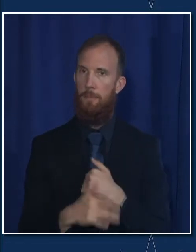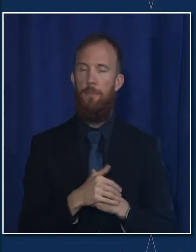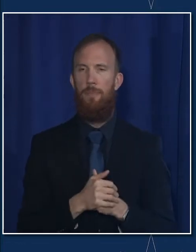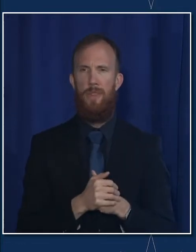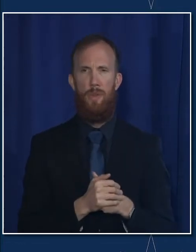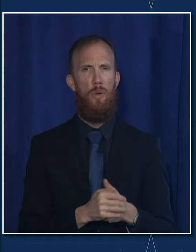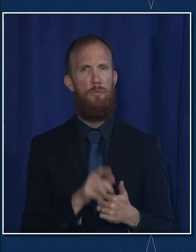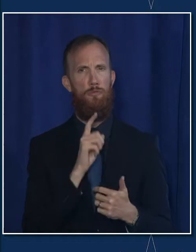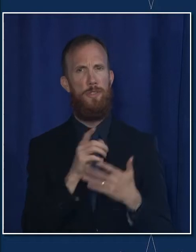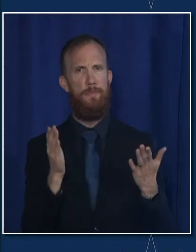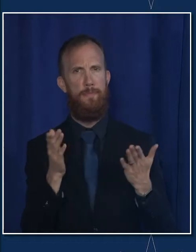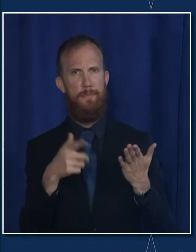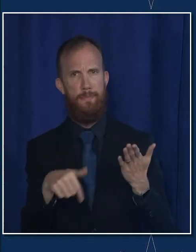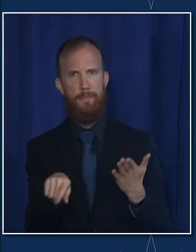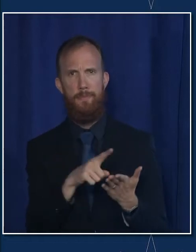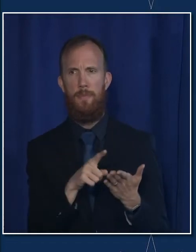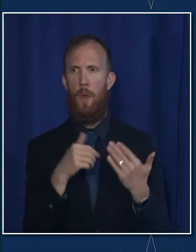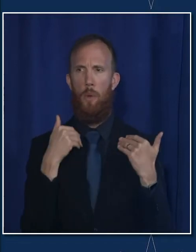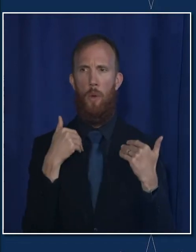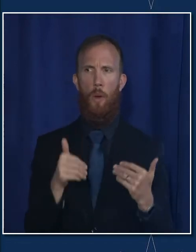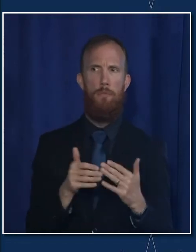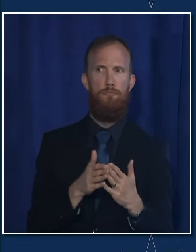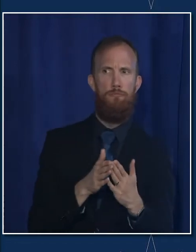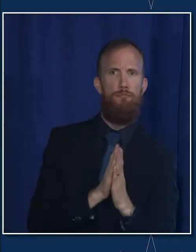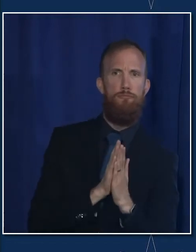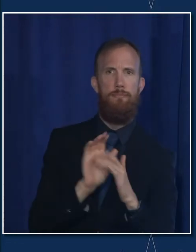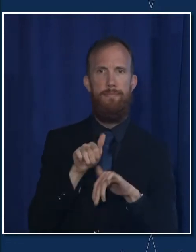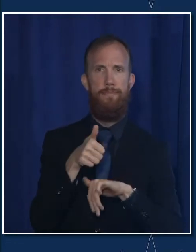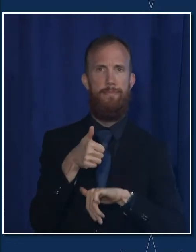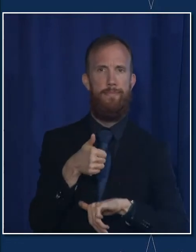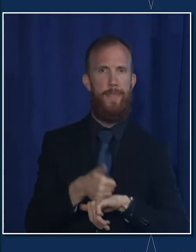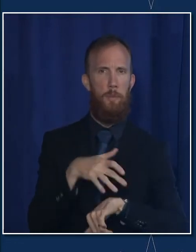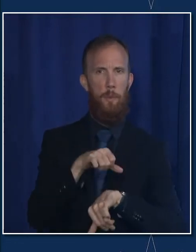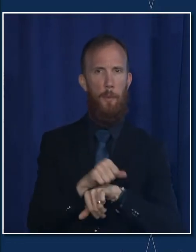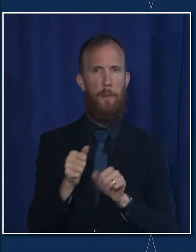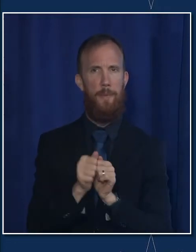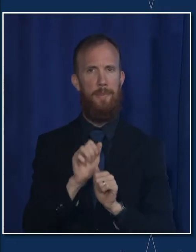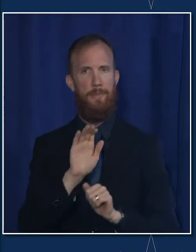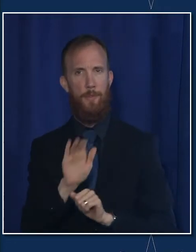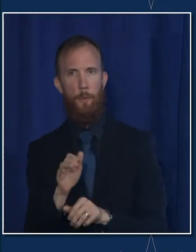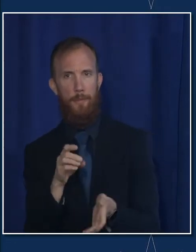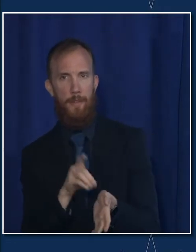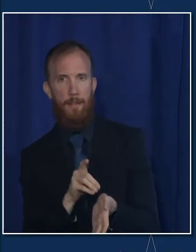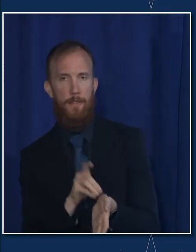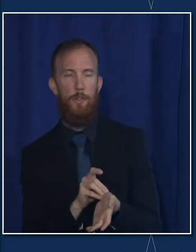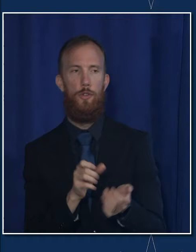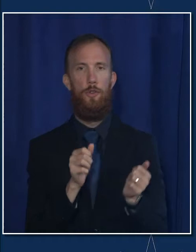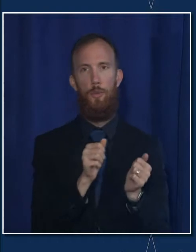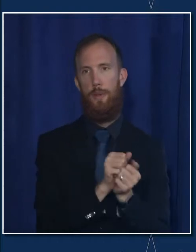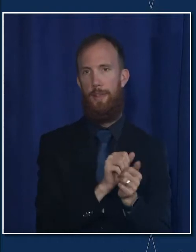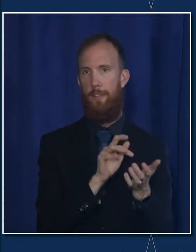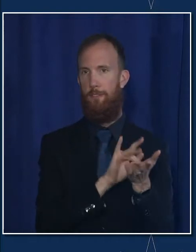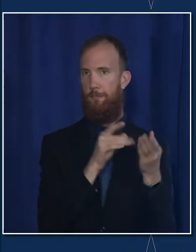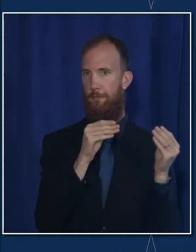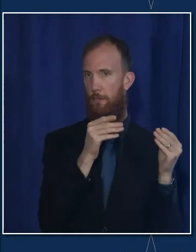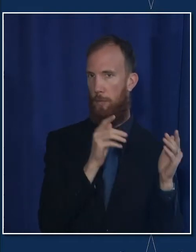you to ask and make an appointment with your doctor or with a pharmacist if you've got questions, particularly if you haven't gotten